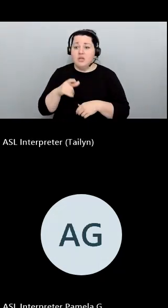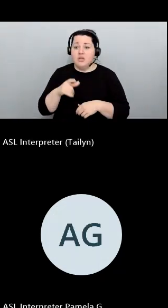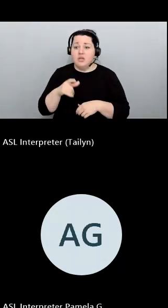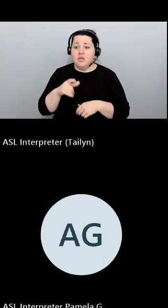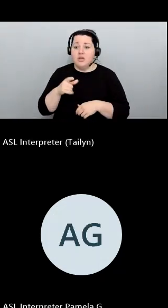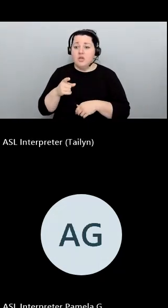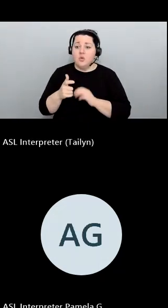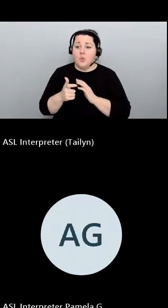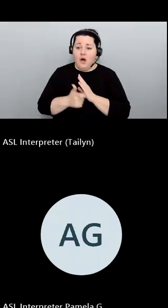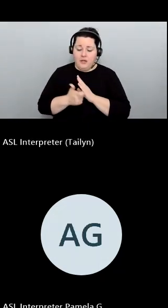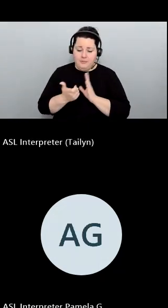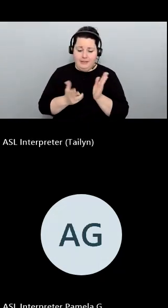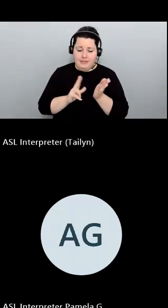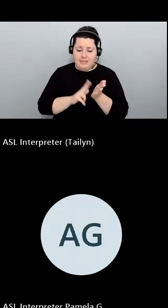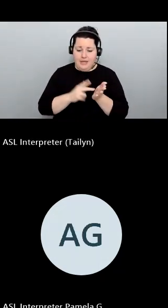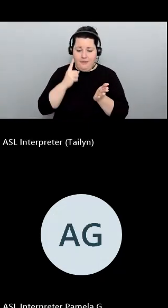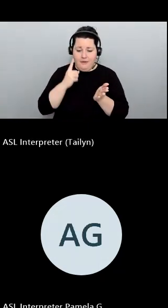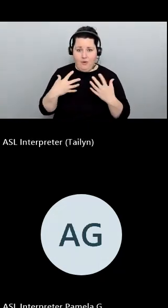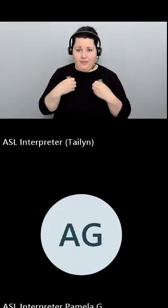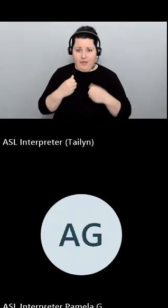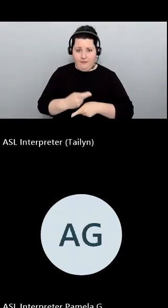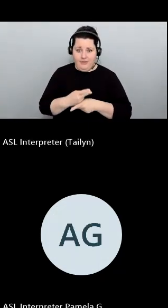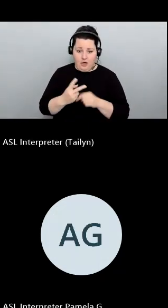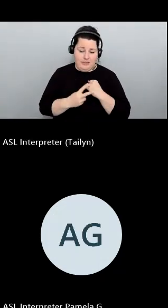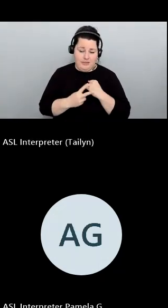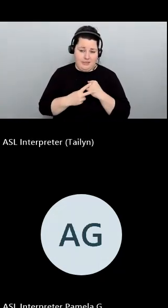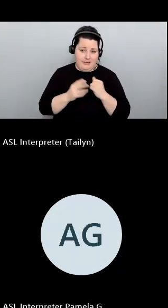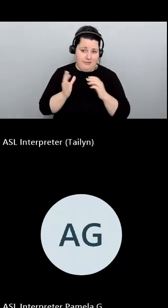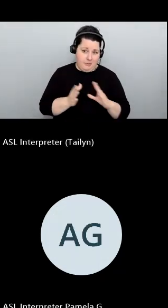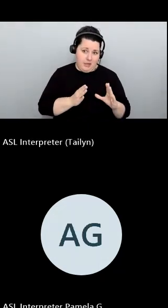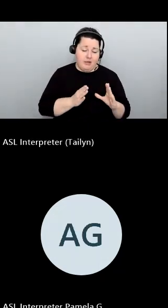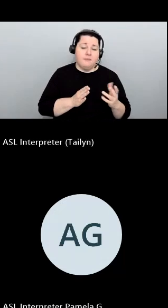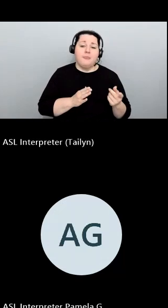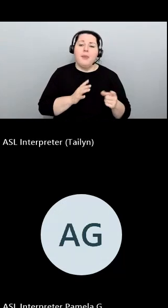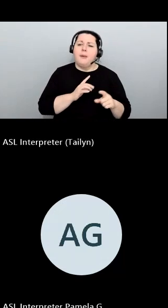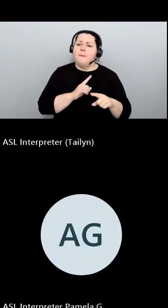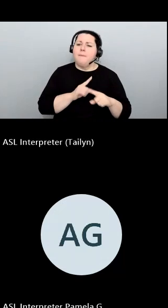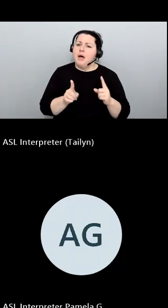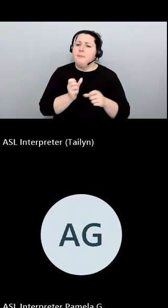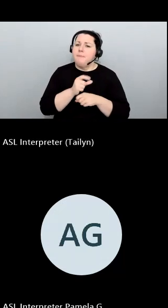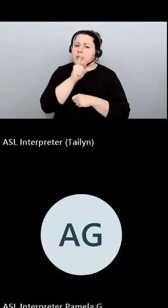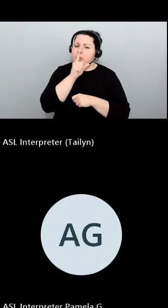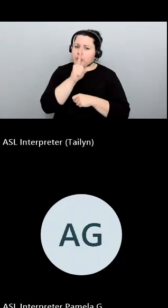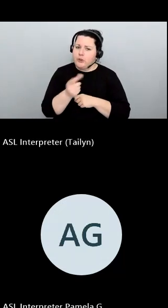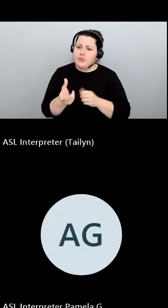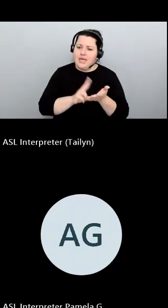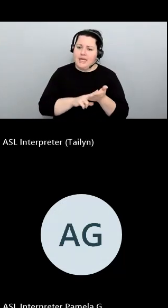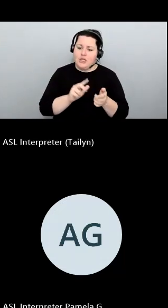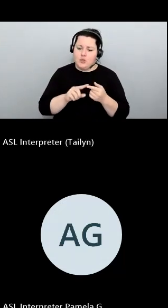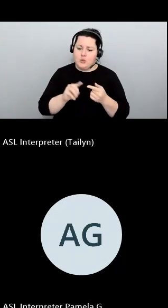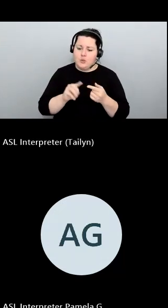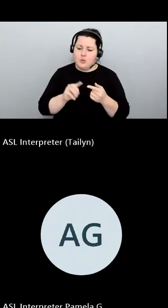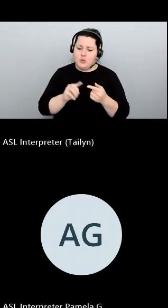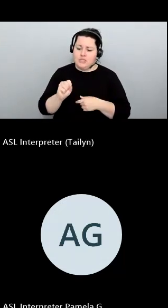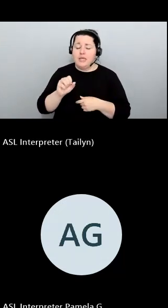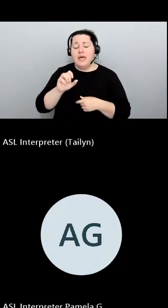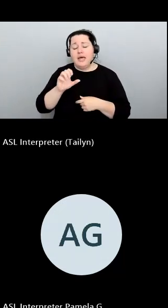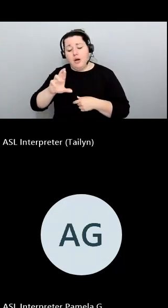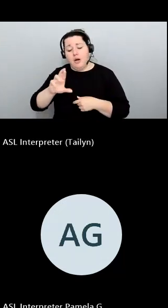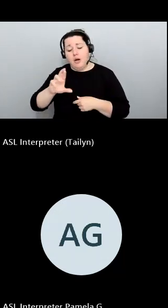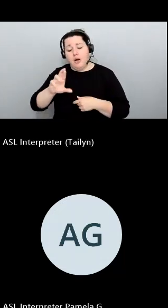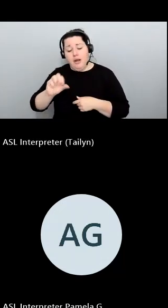are automatically signed up for the healthcare savings plan, but make sure that you sign into MSRS